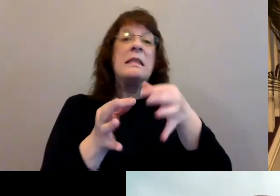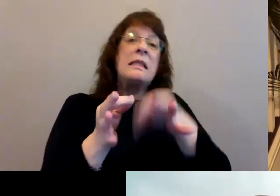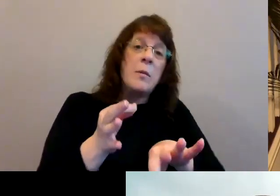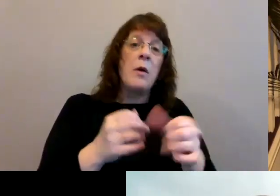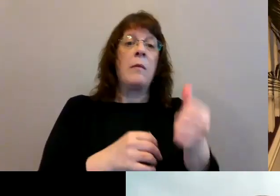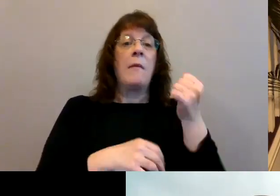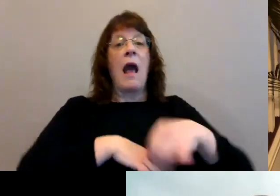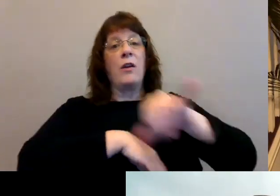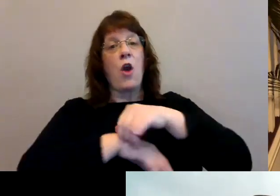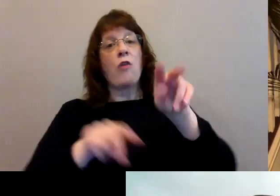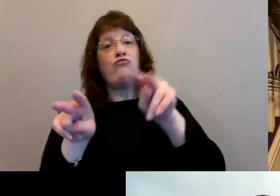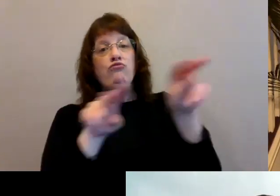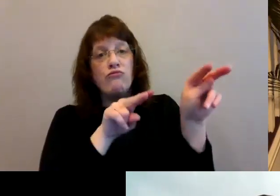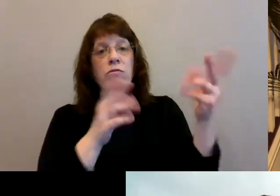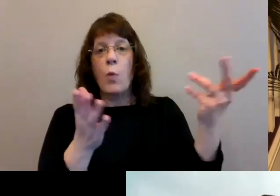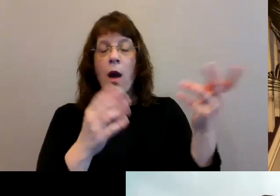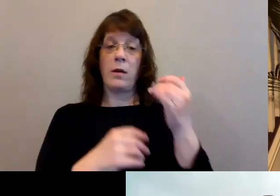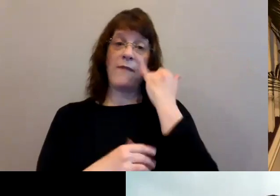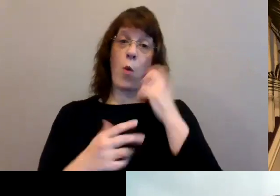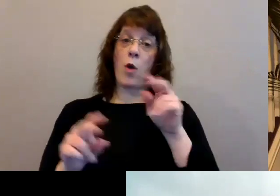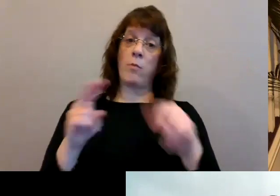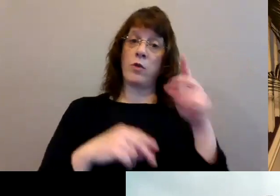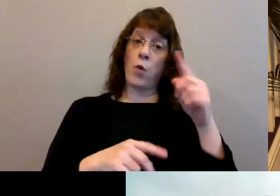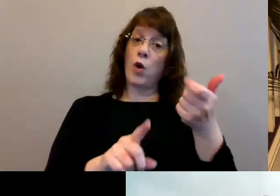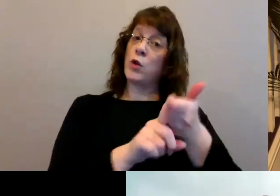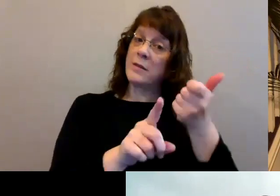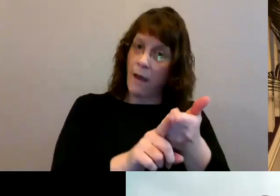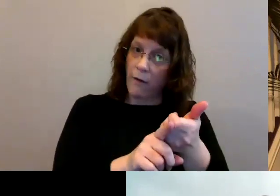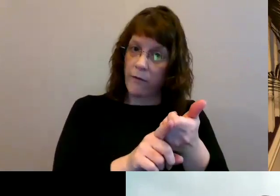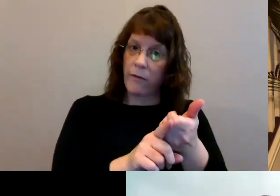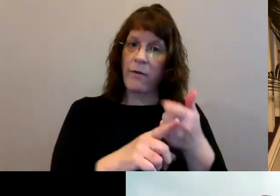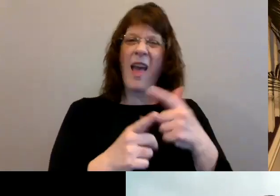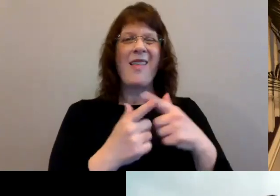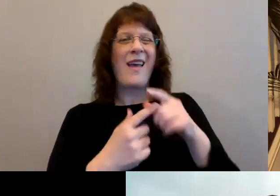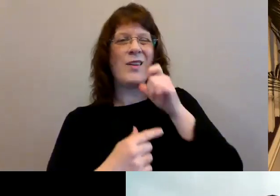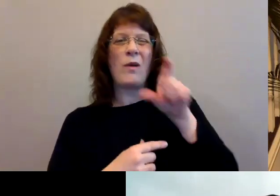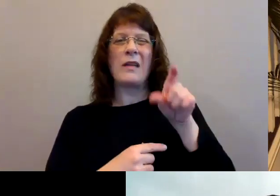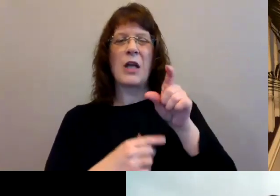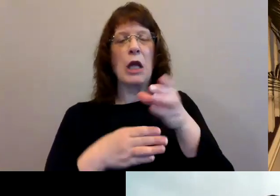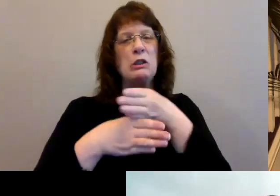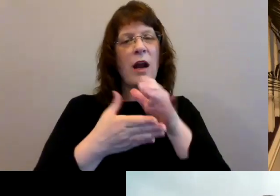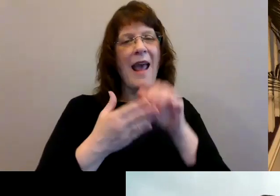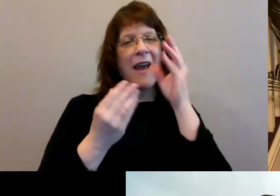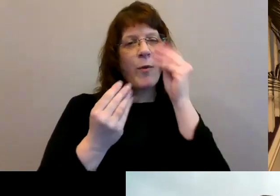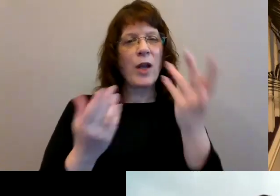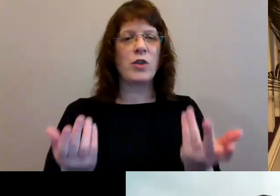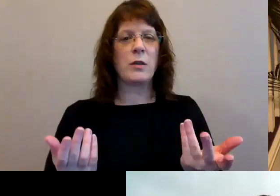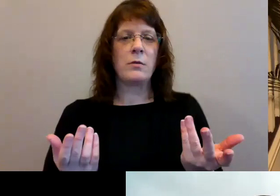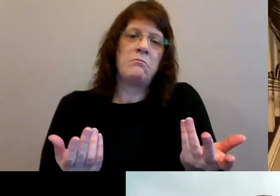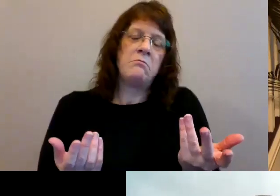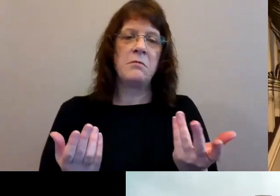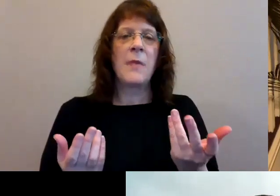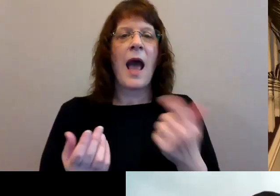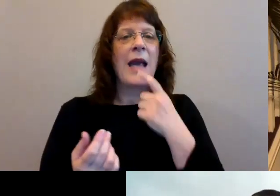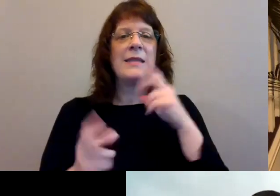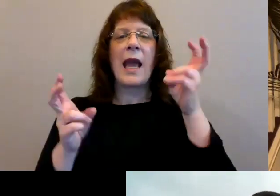you want to observe for yourself and not necessarily share that information, I'd say like go low and go small. And